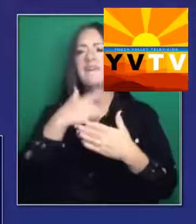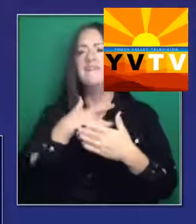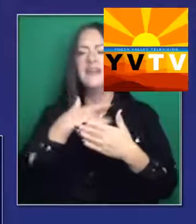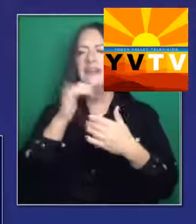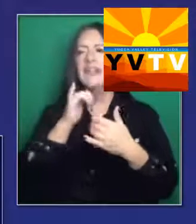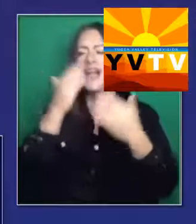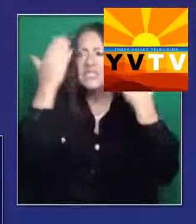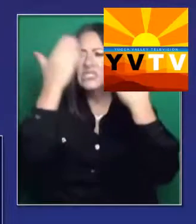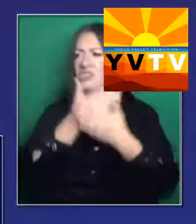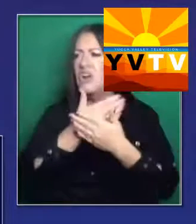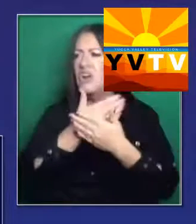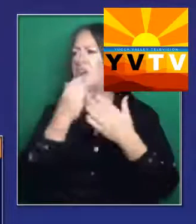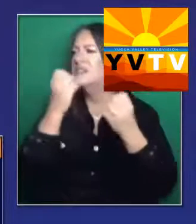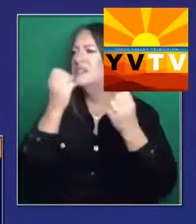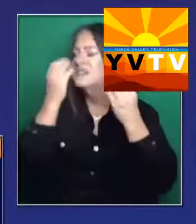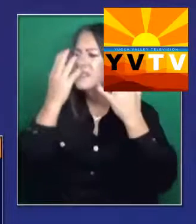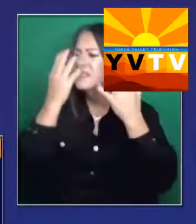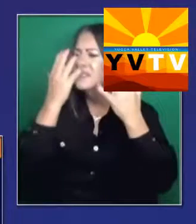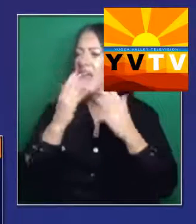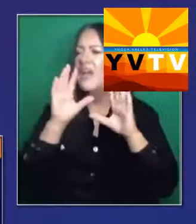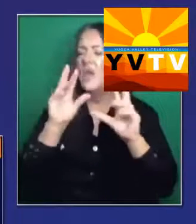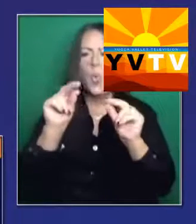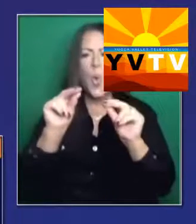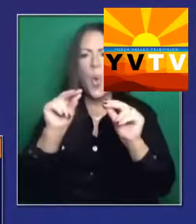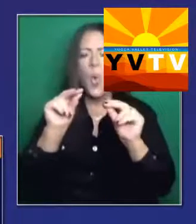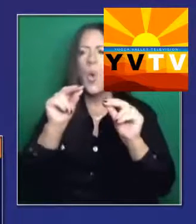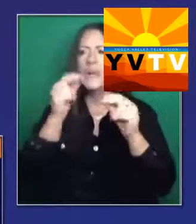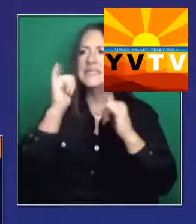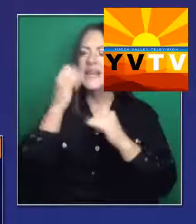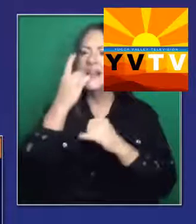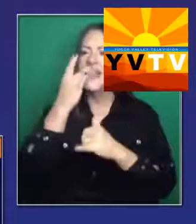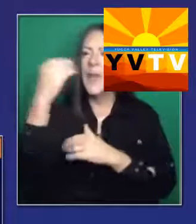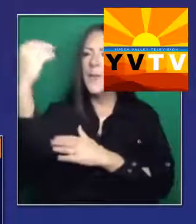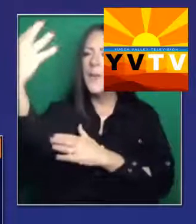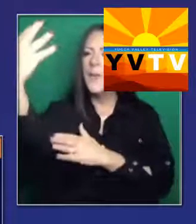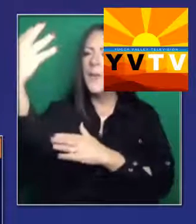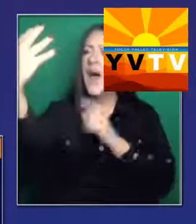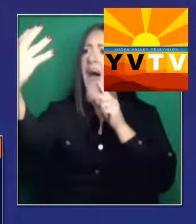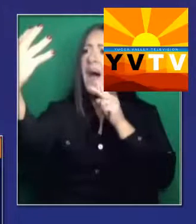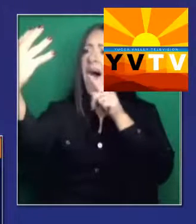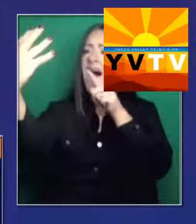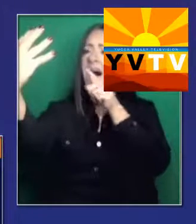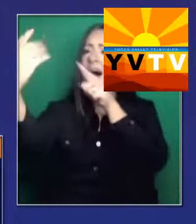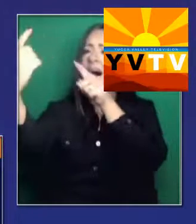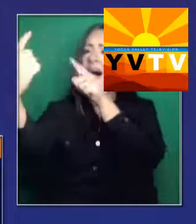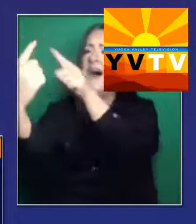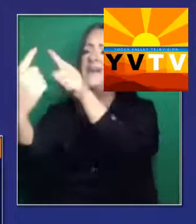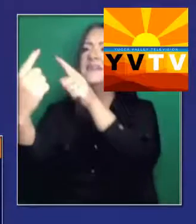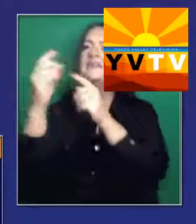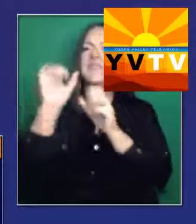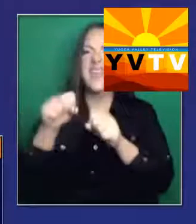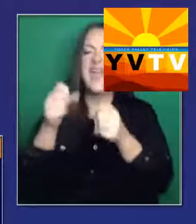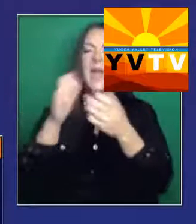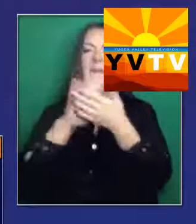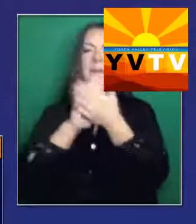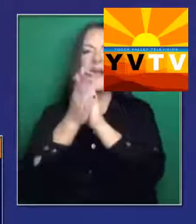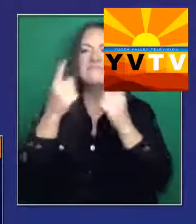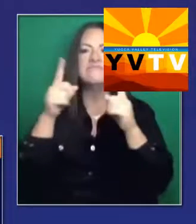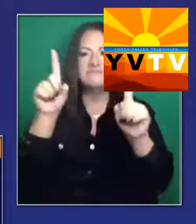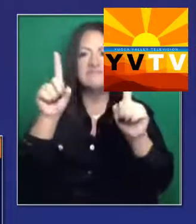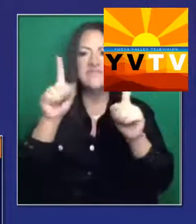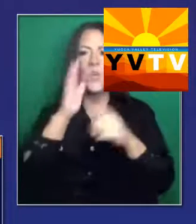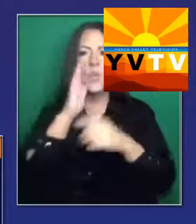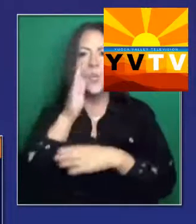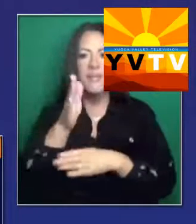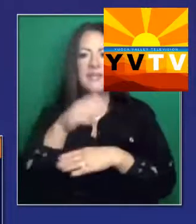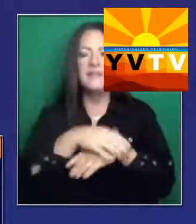we recognize there's hope on the horizon. And with that, I want to just update you briefly on the vaccines. A lot of attention, a lot of focus, a